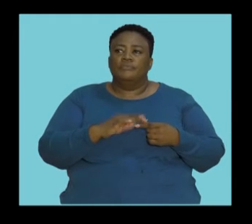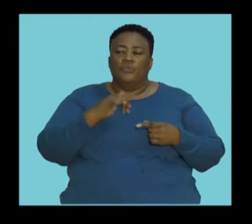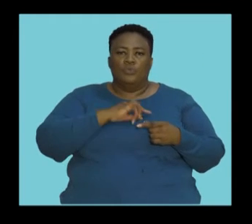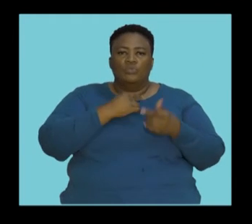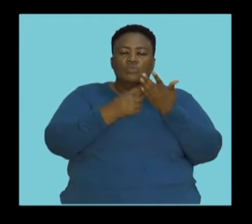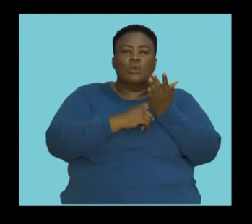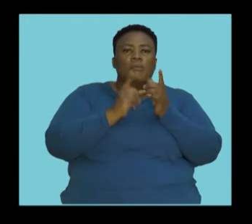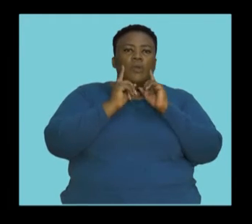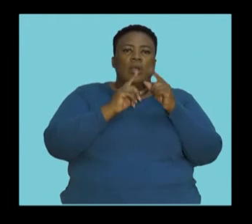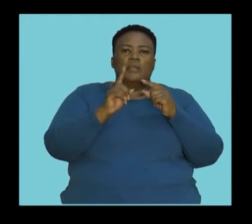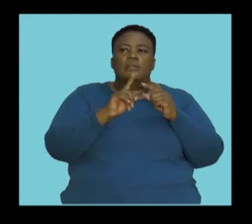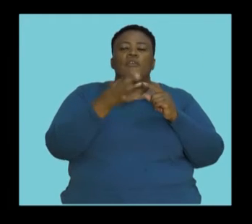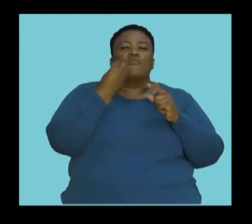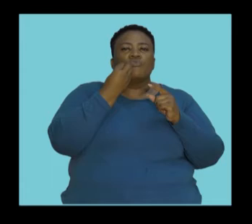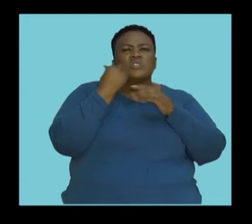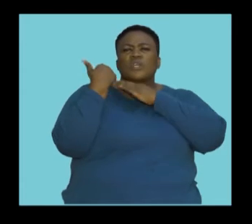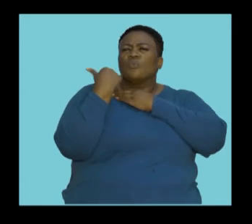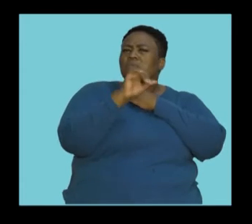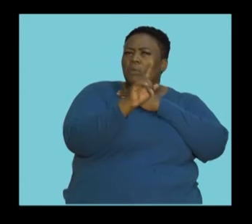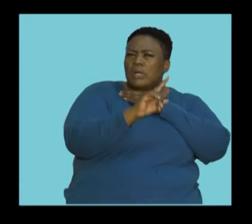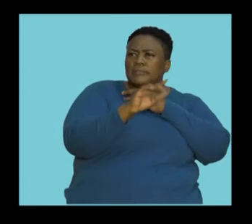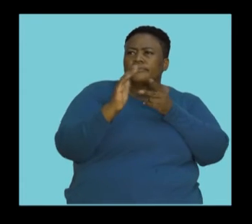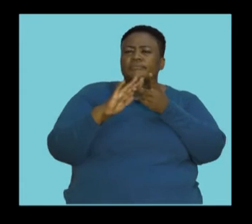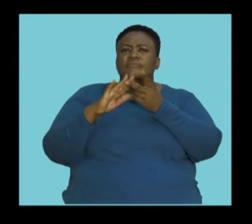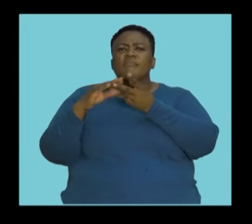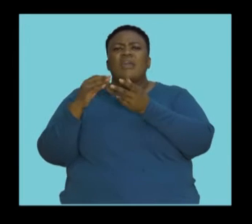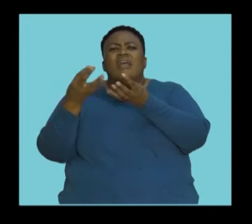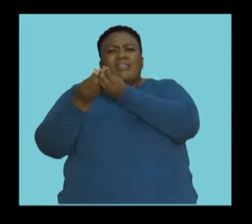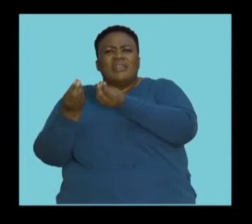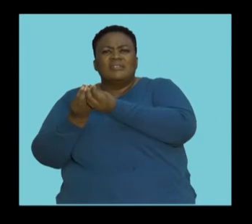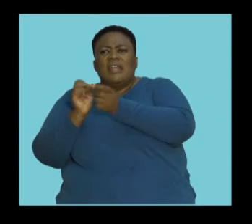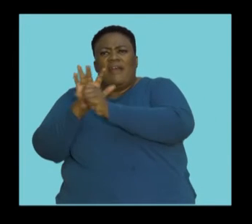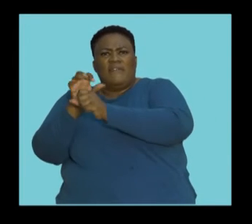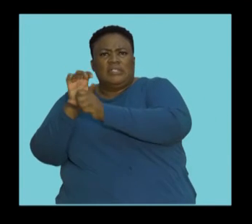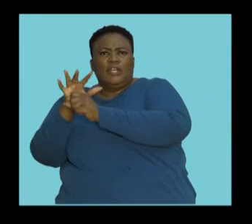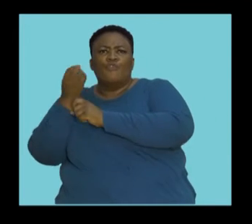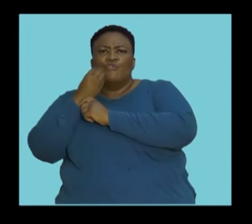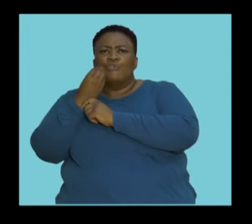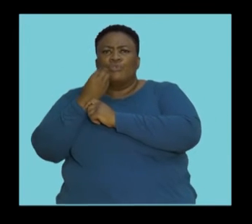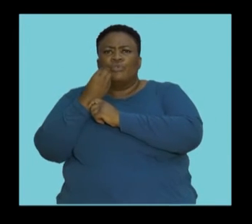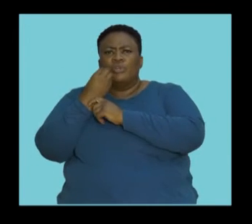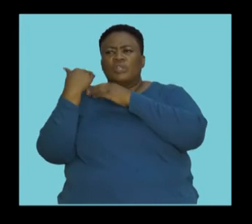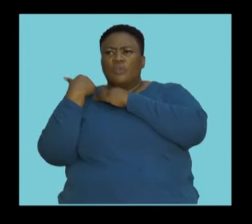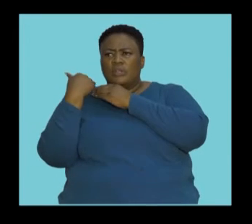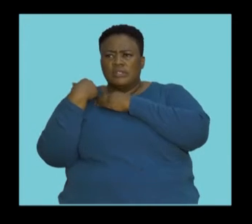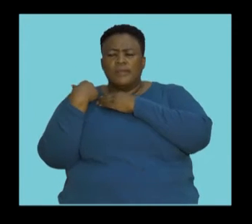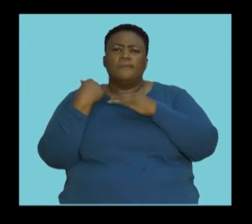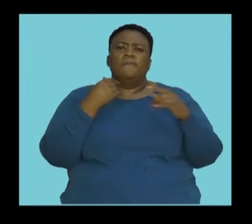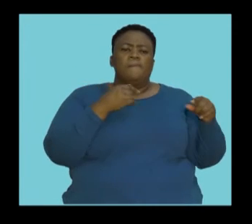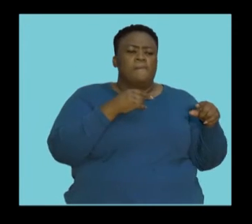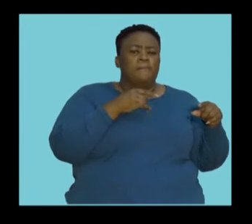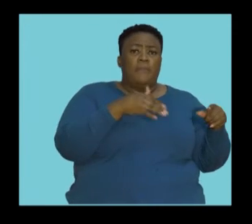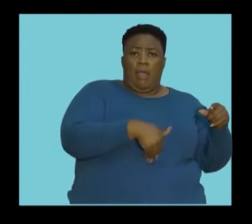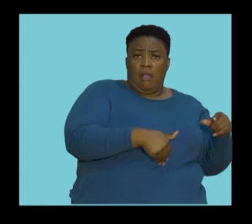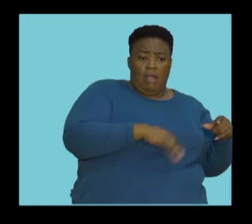at what is food security. We're also going to look at factors affecting food security. We're going to spend some time looking at what is